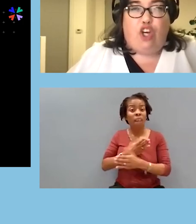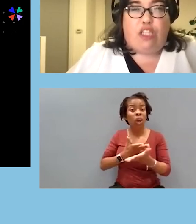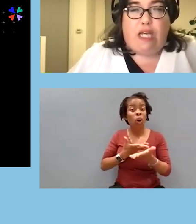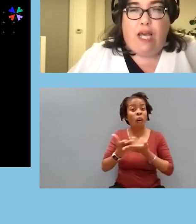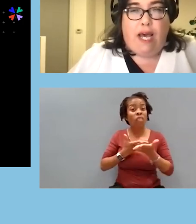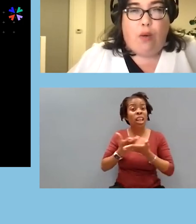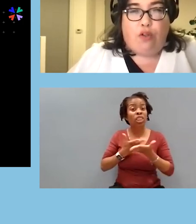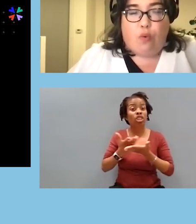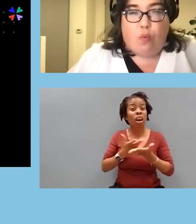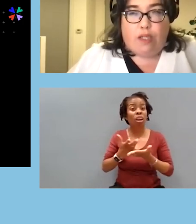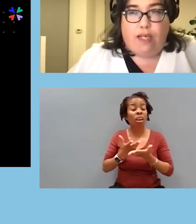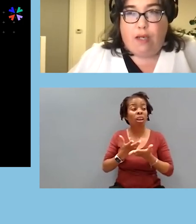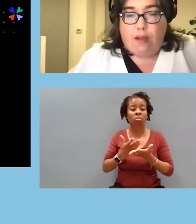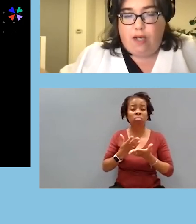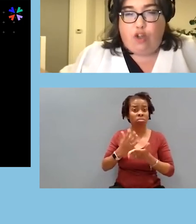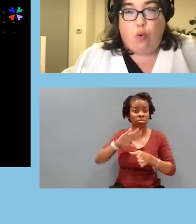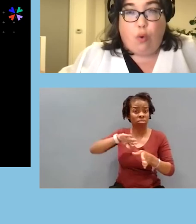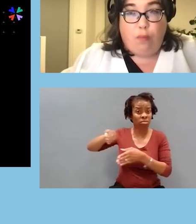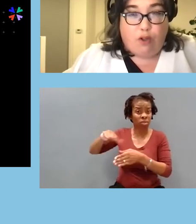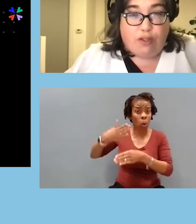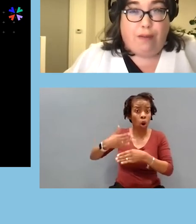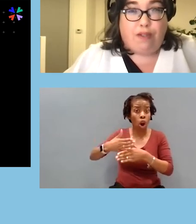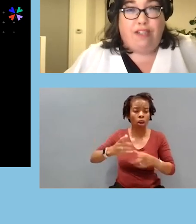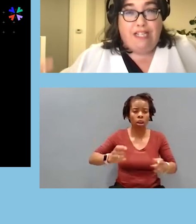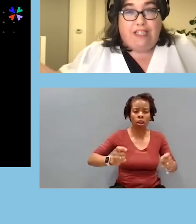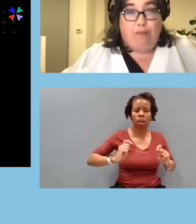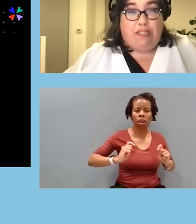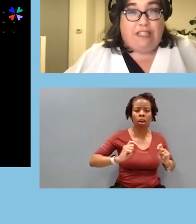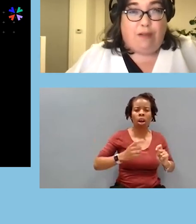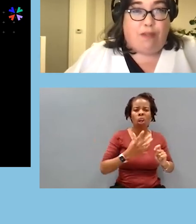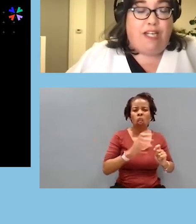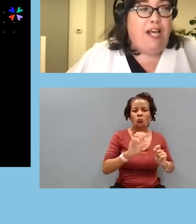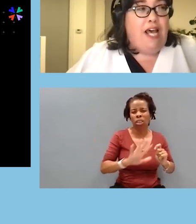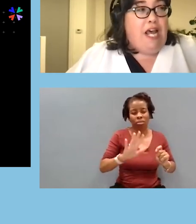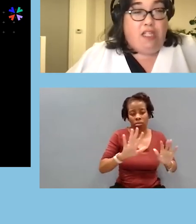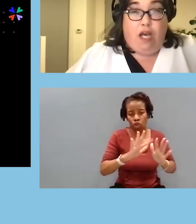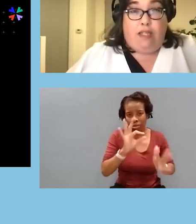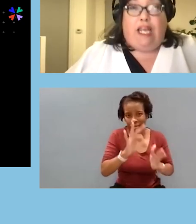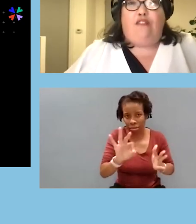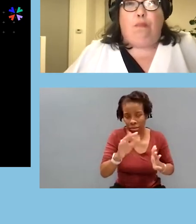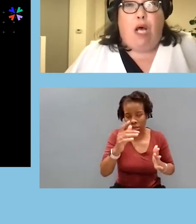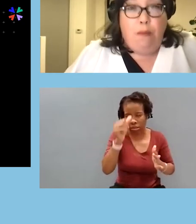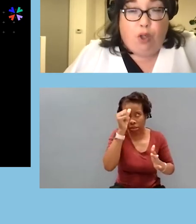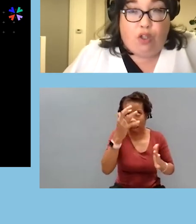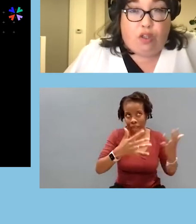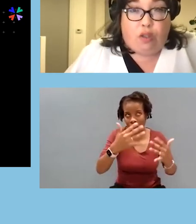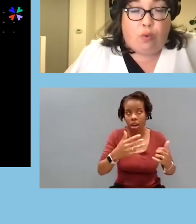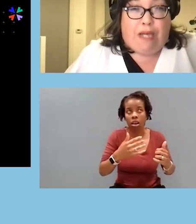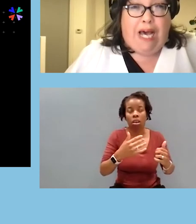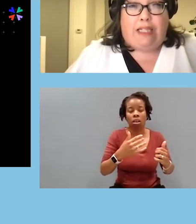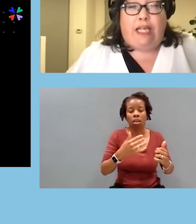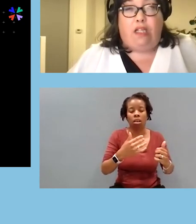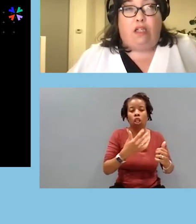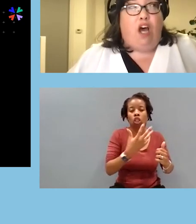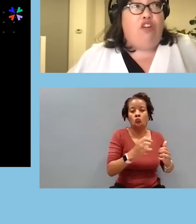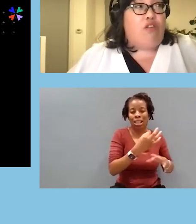like 38 hours a week. I don't quote me on that, but it's something like that. And a deaf and blind person would